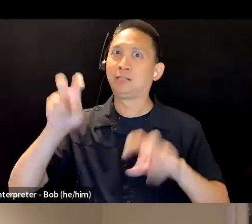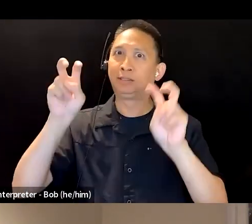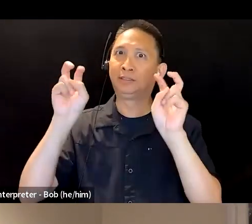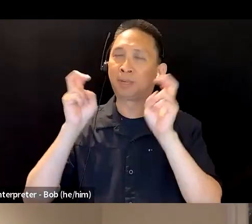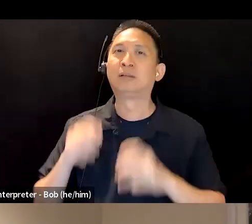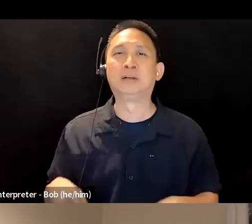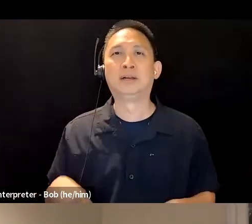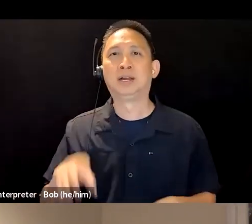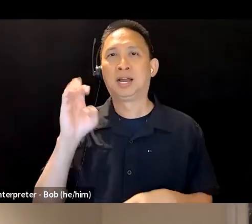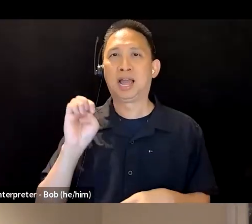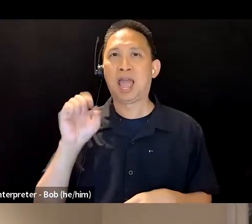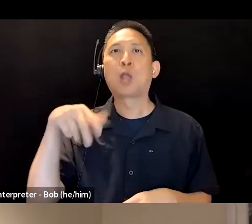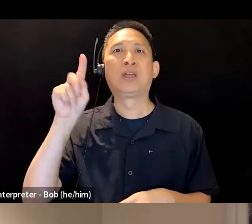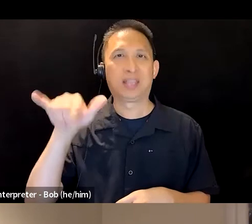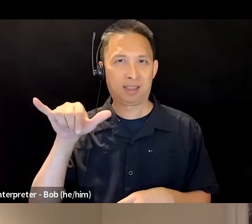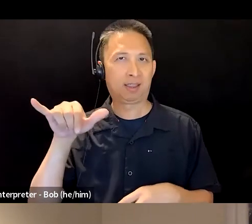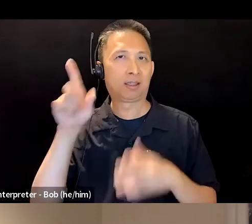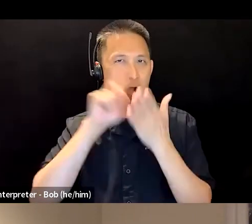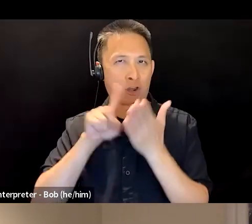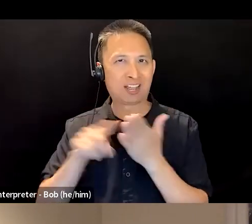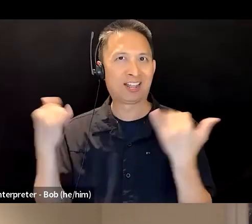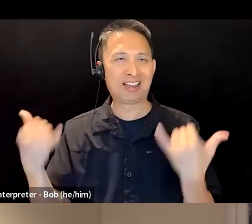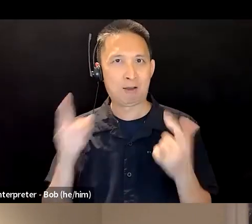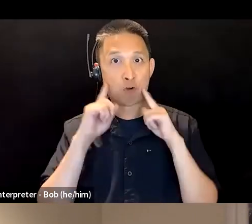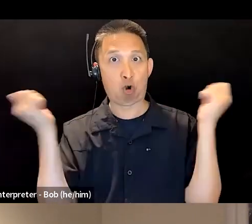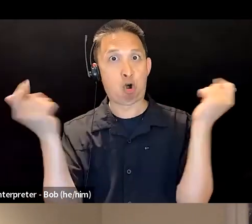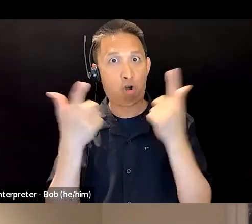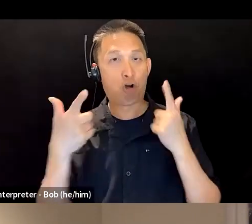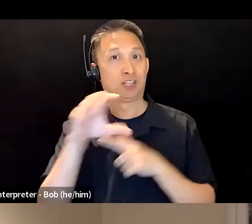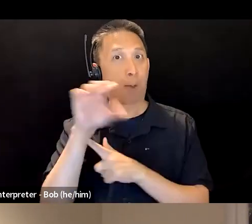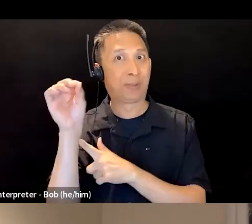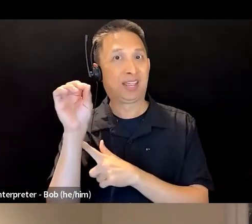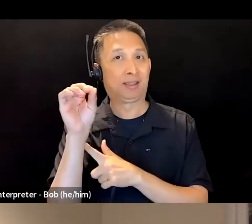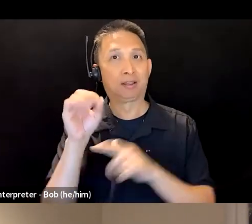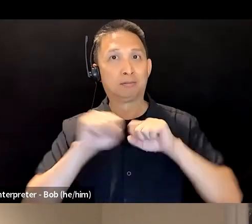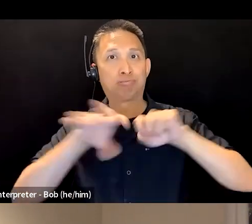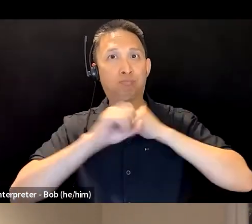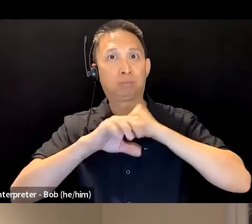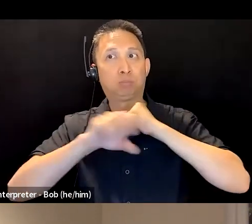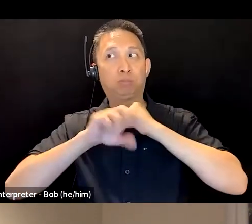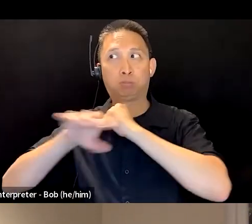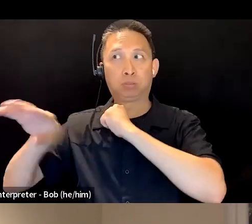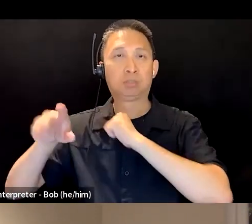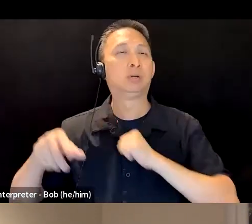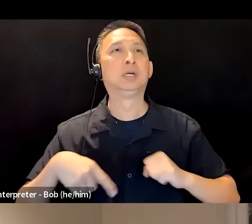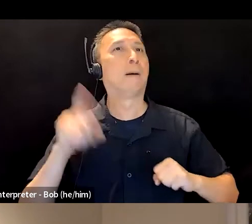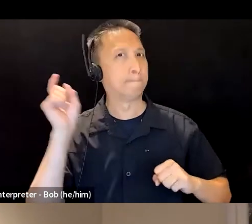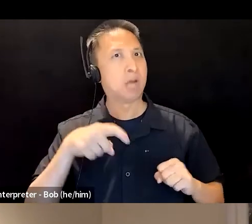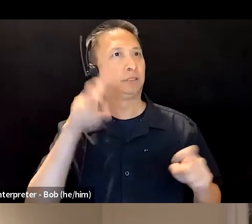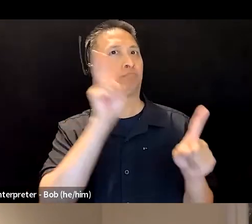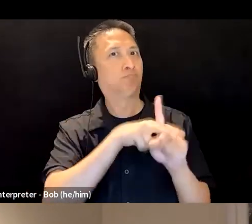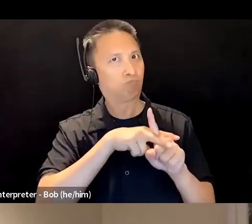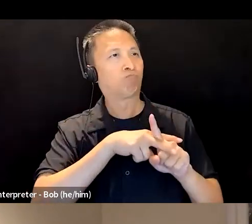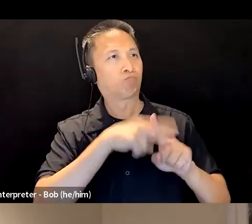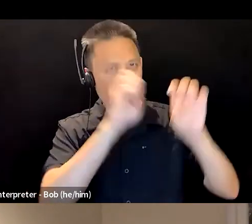being conducted at all our broadcasters. And so the question is, we are living in changing times. There is a big push. I mean, ever